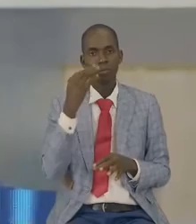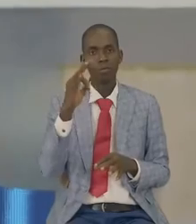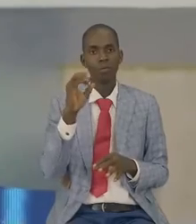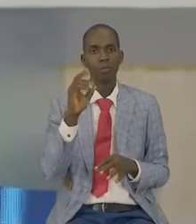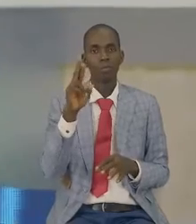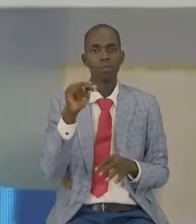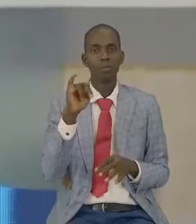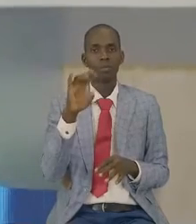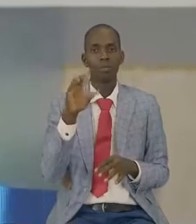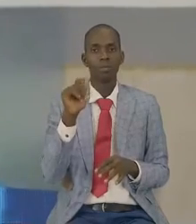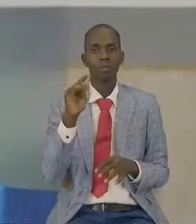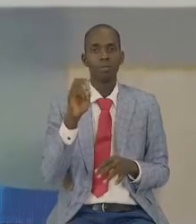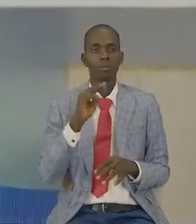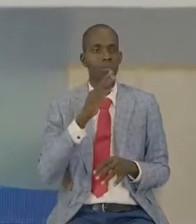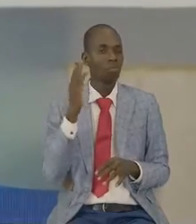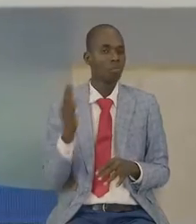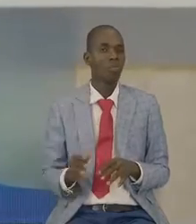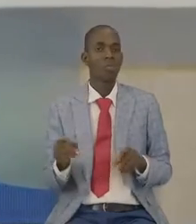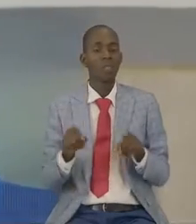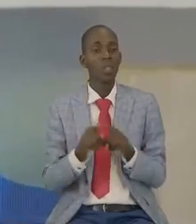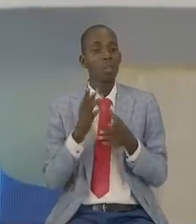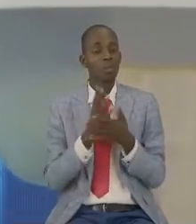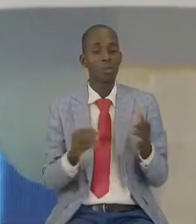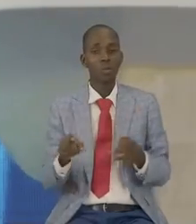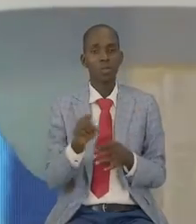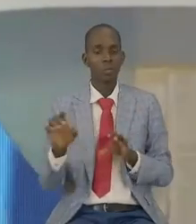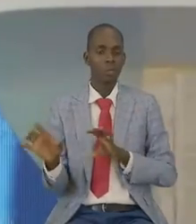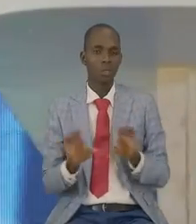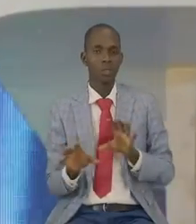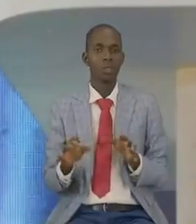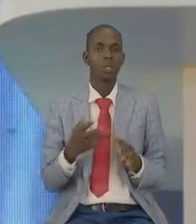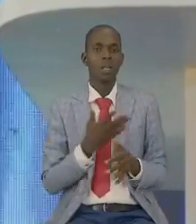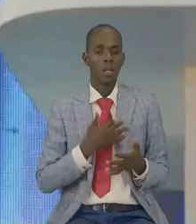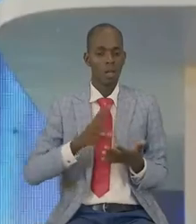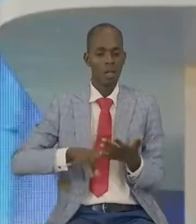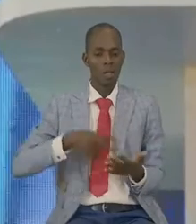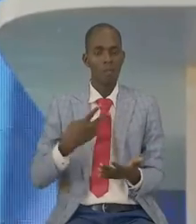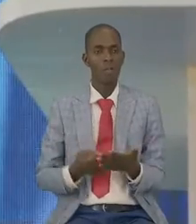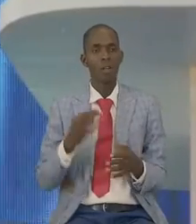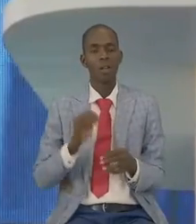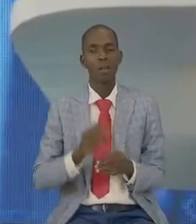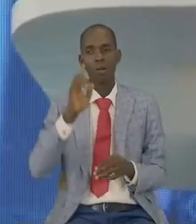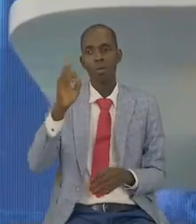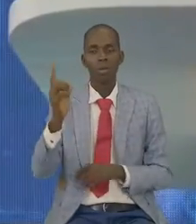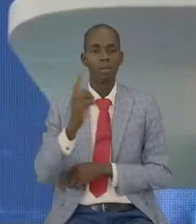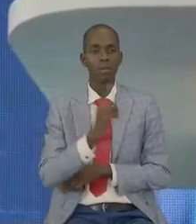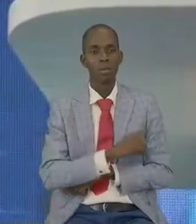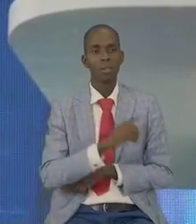never. It says as some of them committed and fell in one day